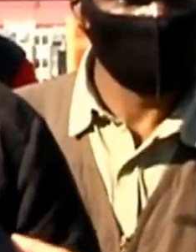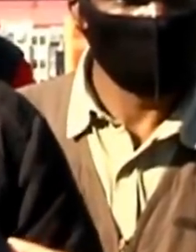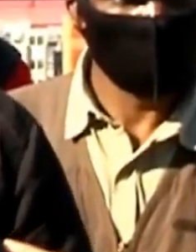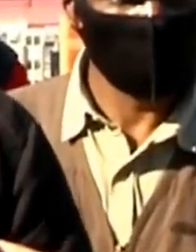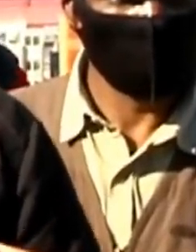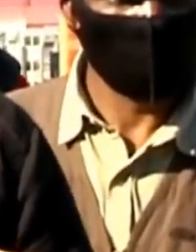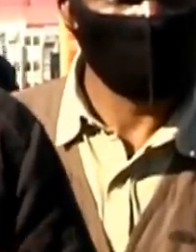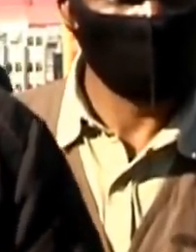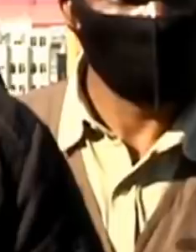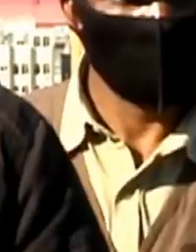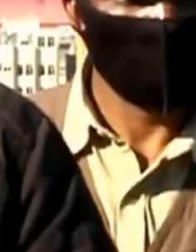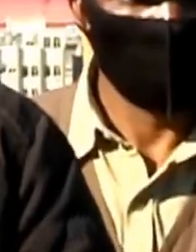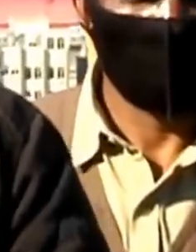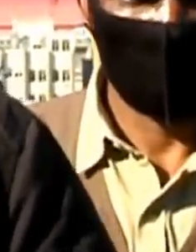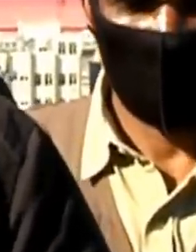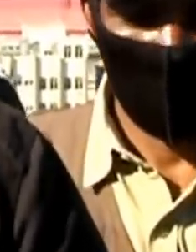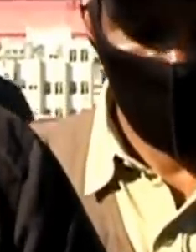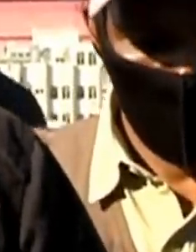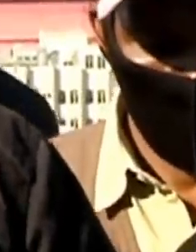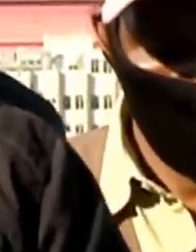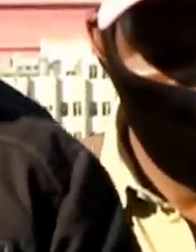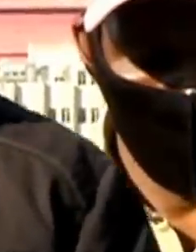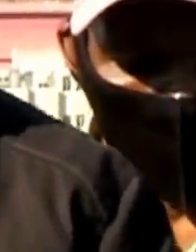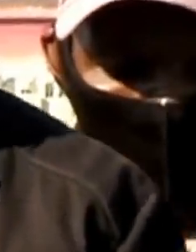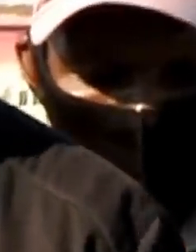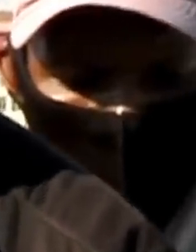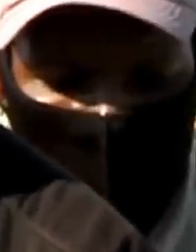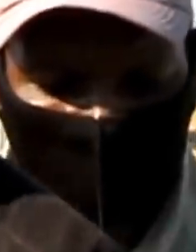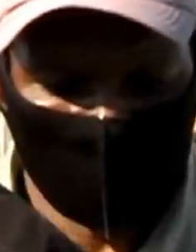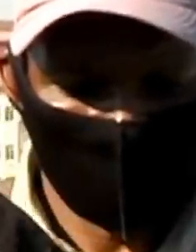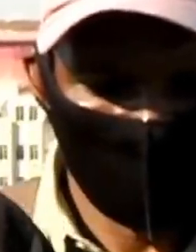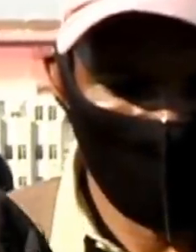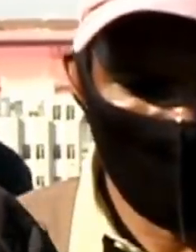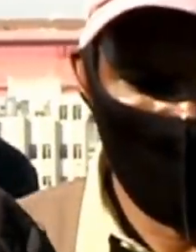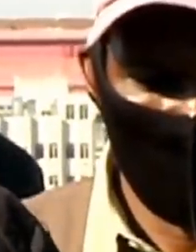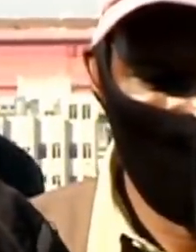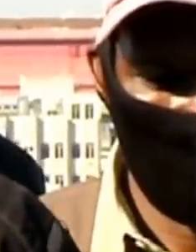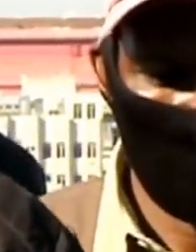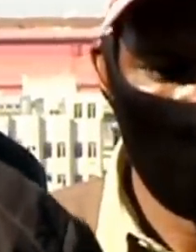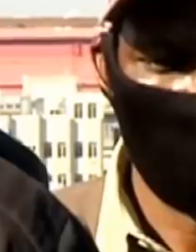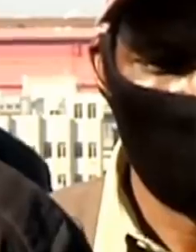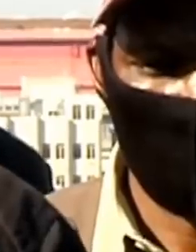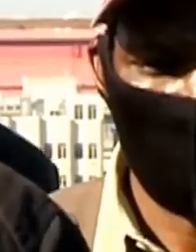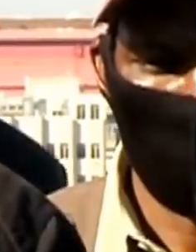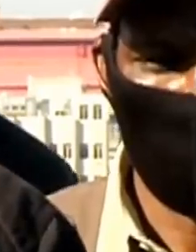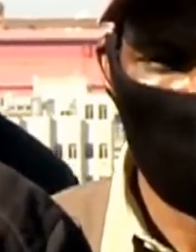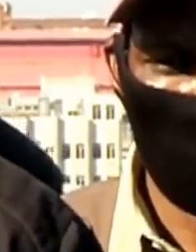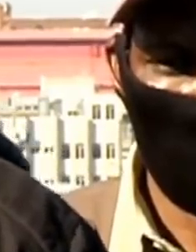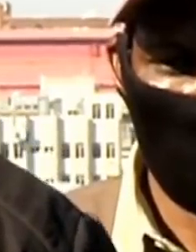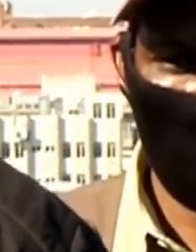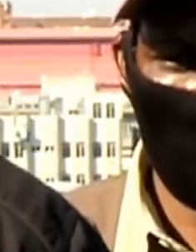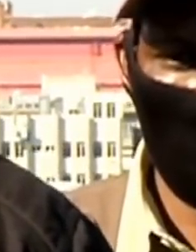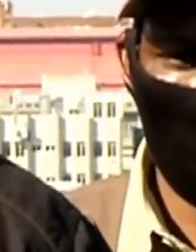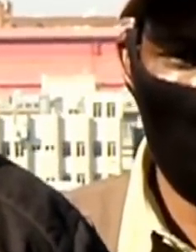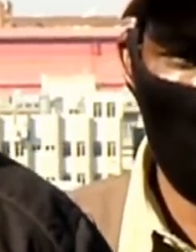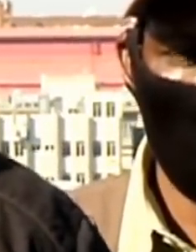and part and parcel of the struggle of trying to draw the attention. We believe, yes, it's possible,